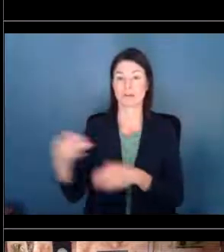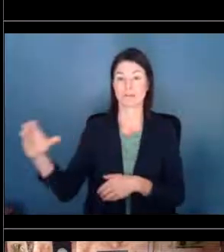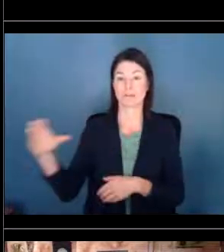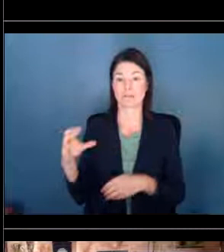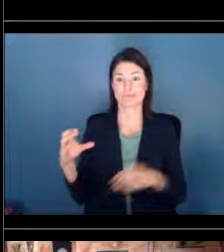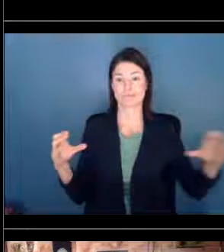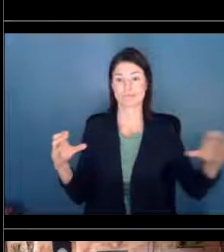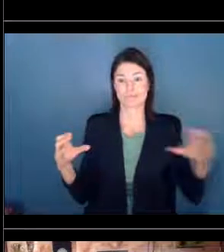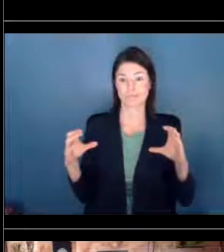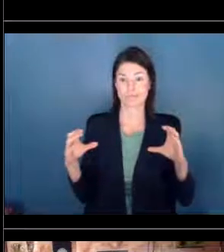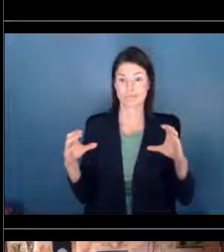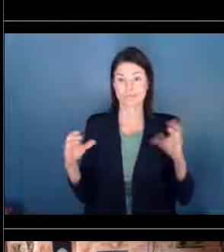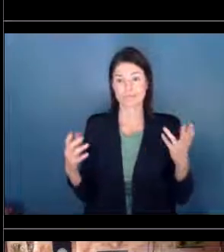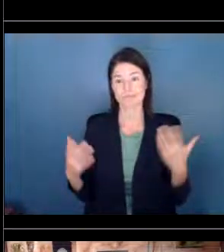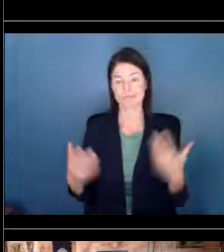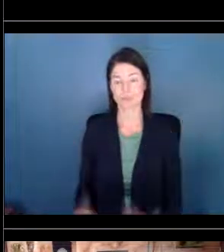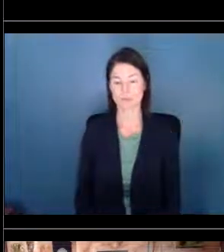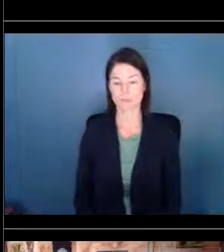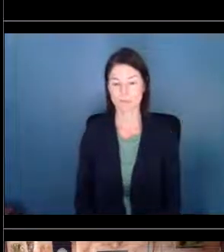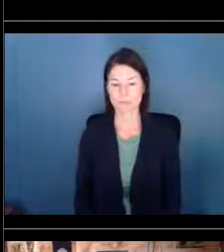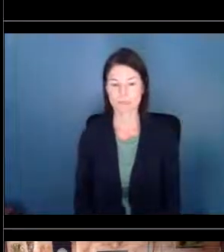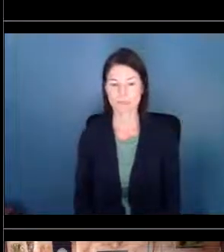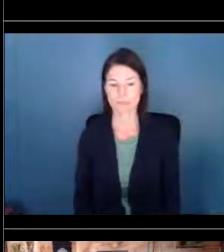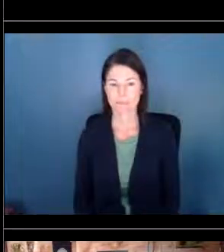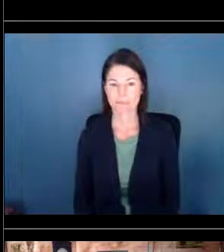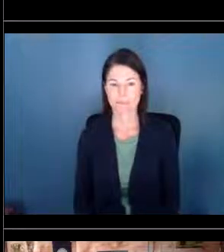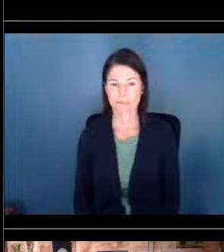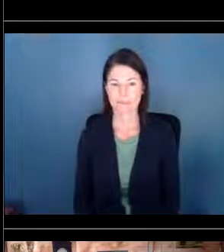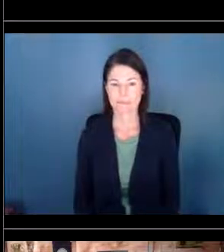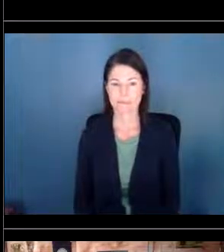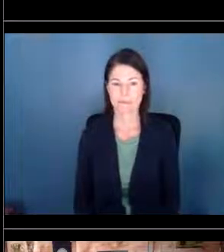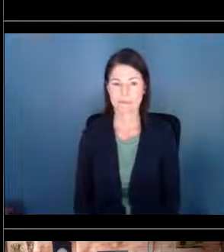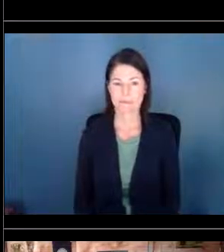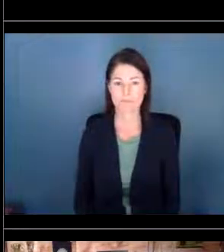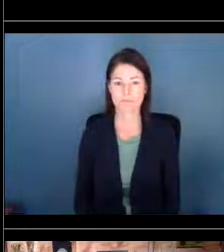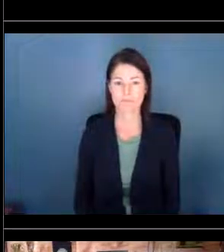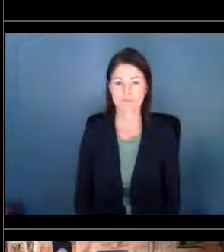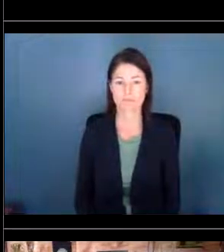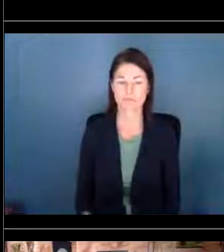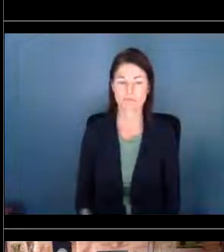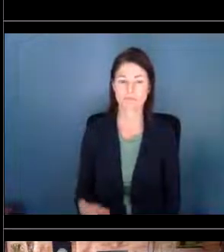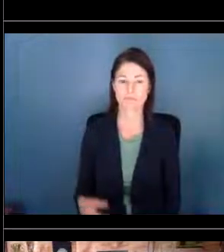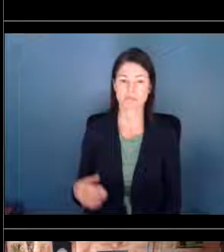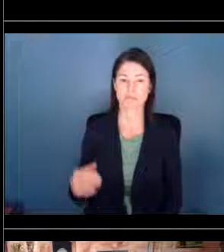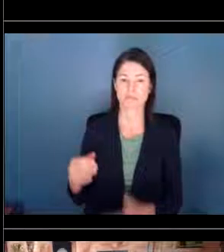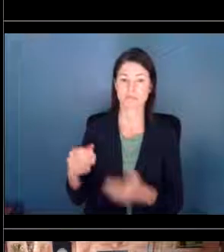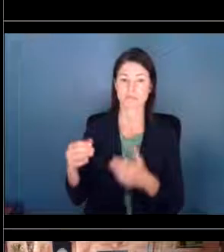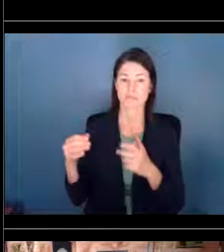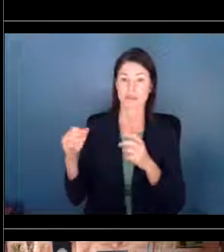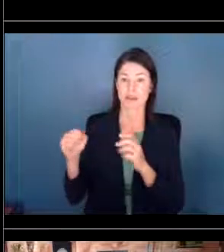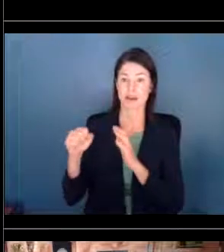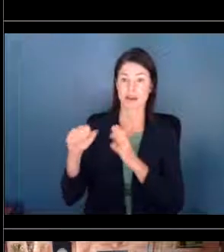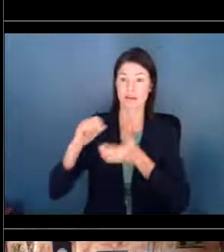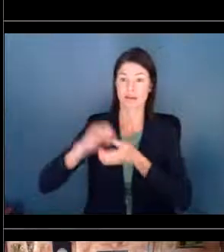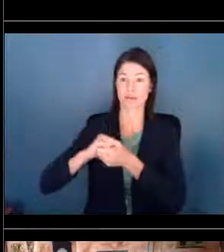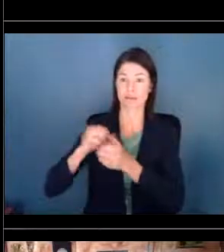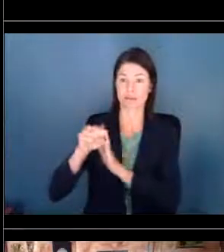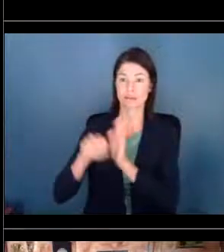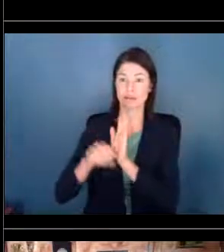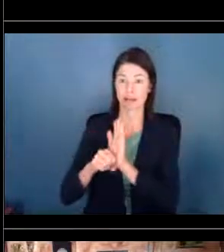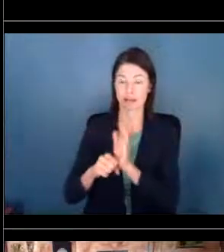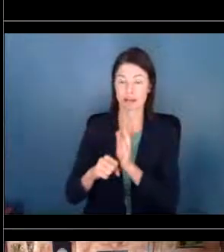ready to lend airport personnel to this potential partnership with the state to help further develop the